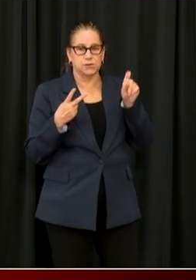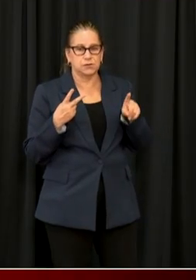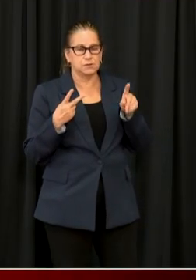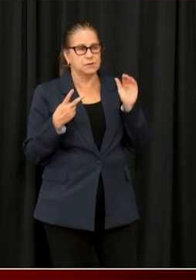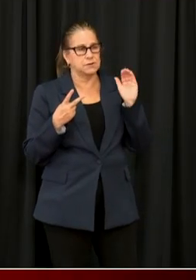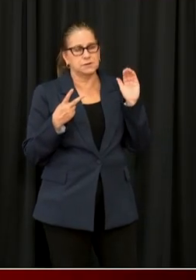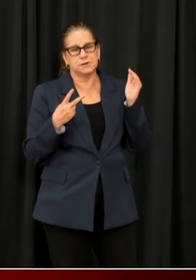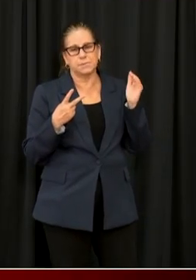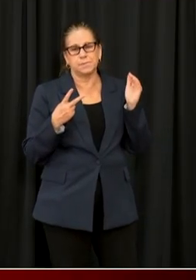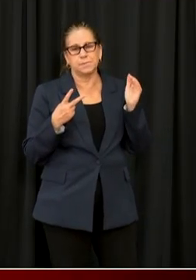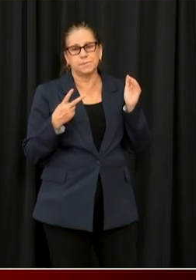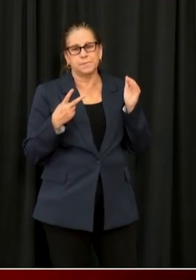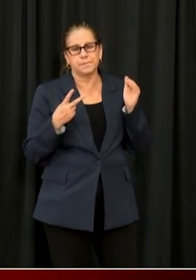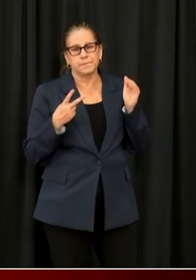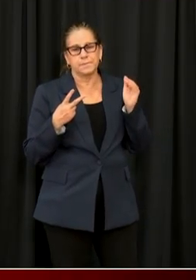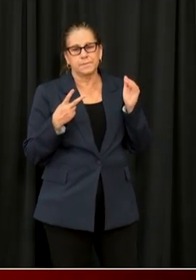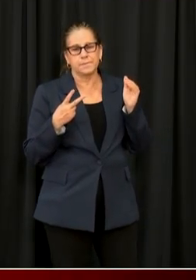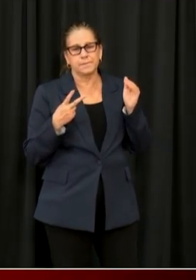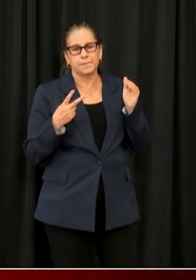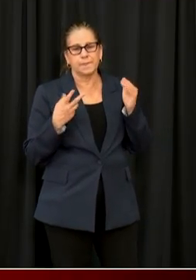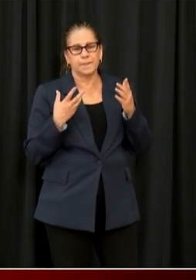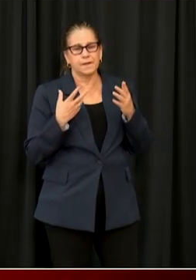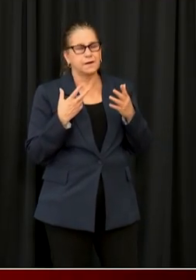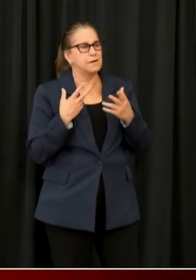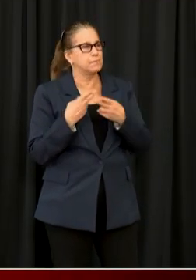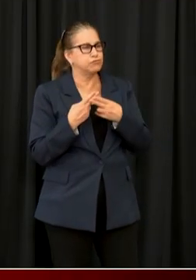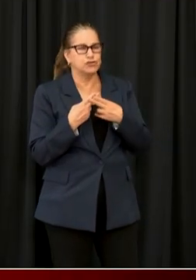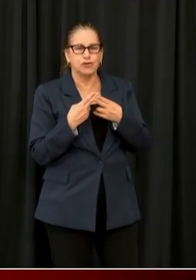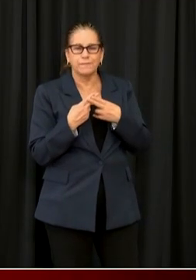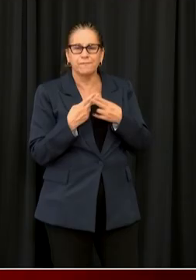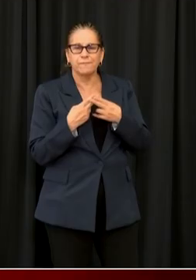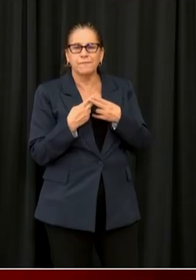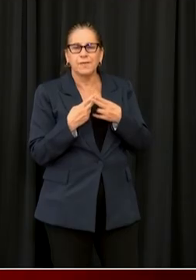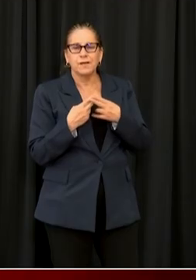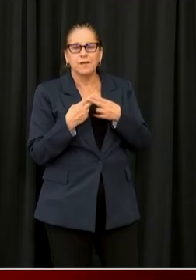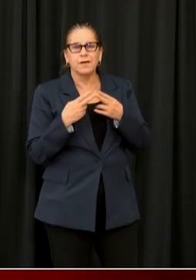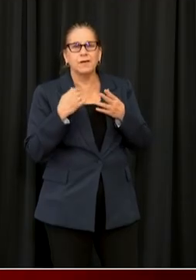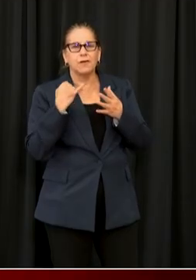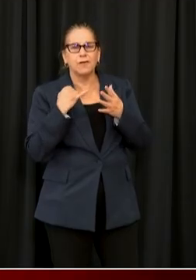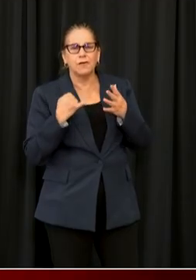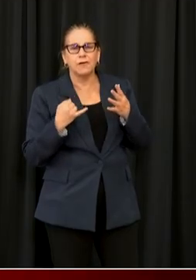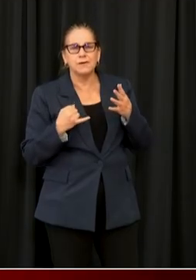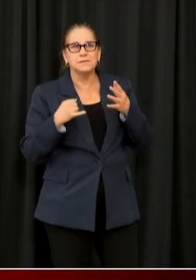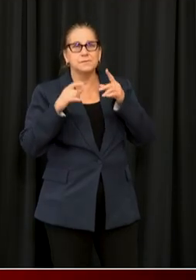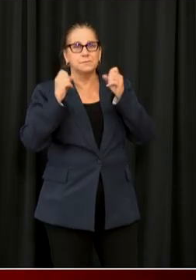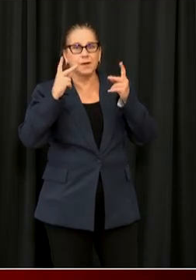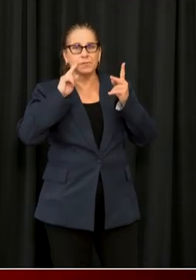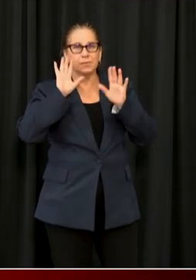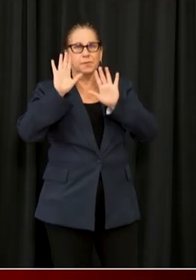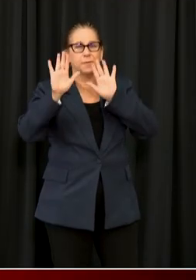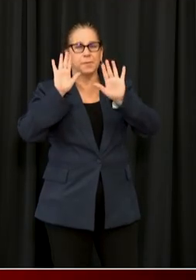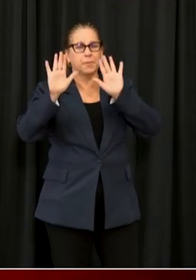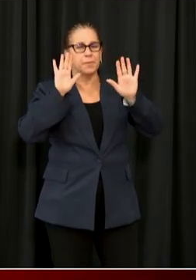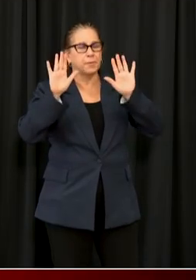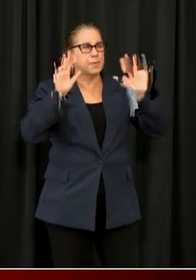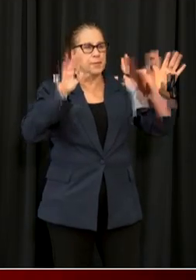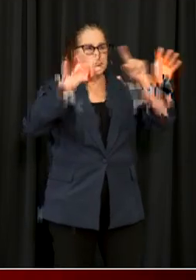the pieces of artwork and signs and messages that have been placed in that